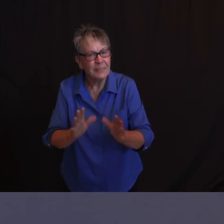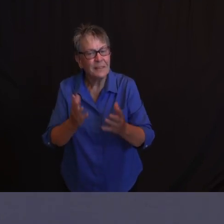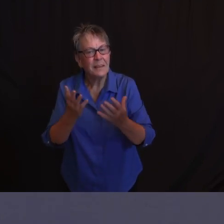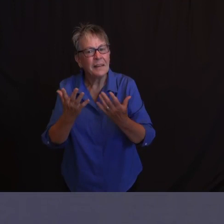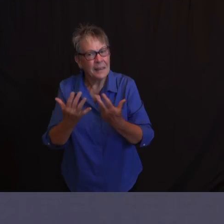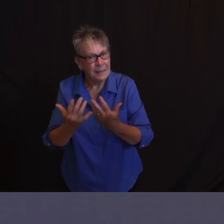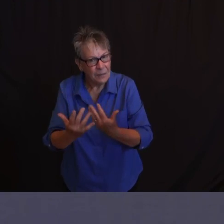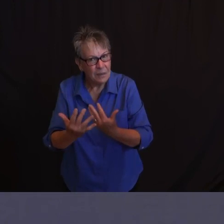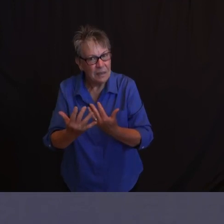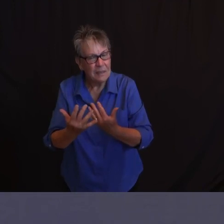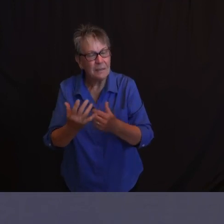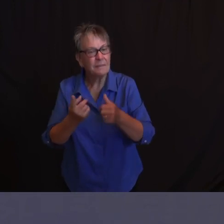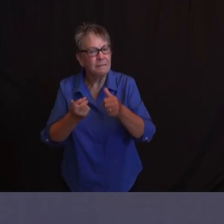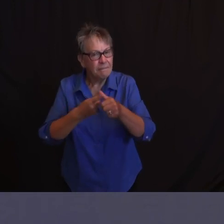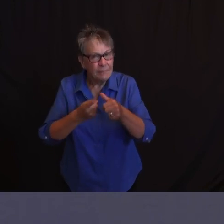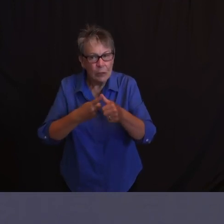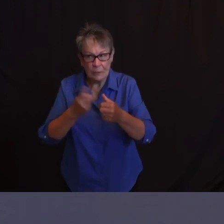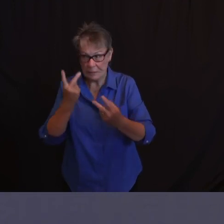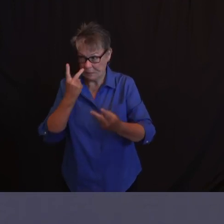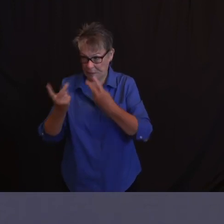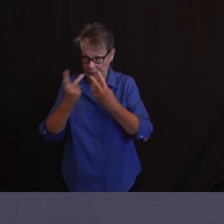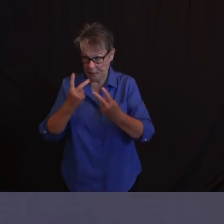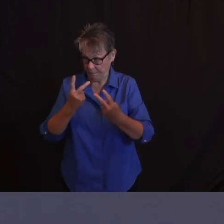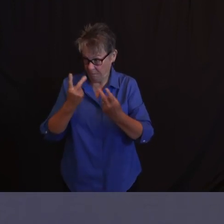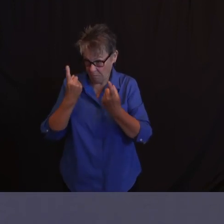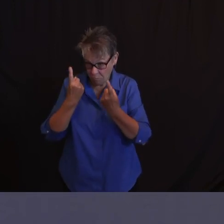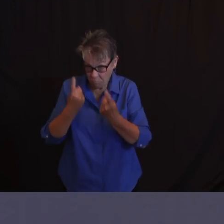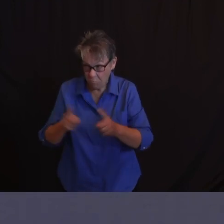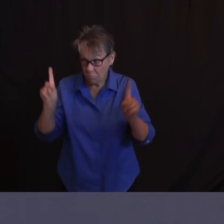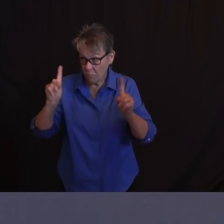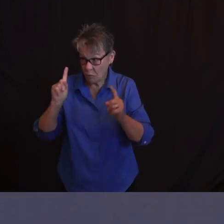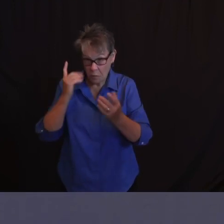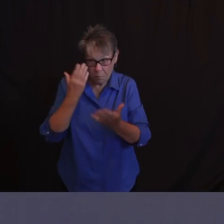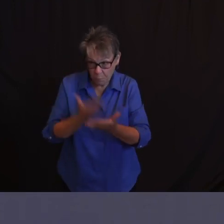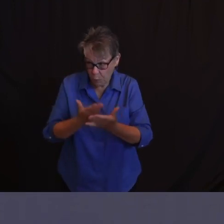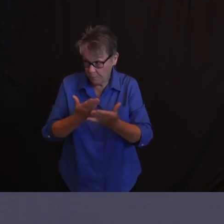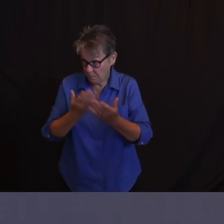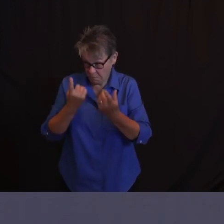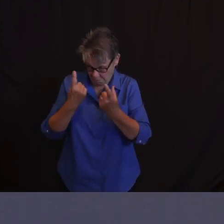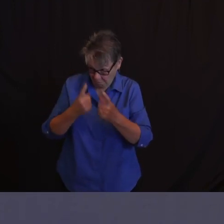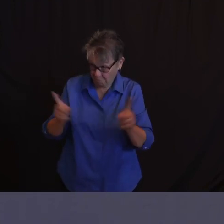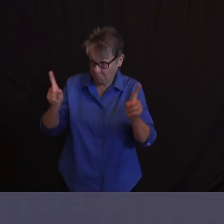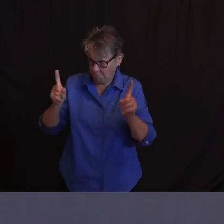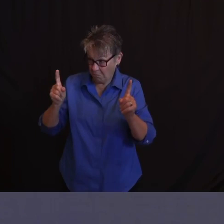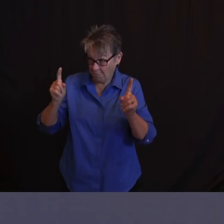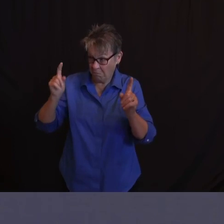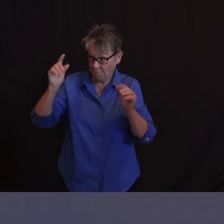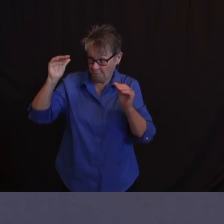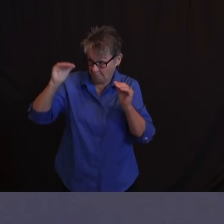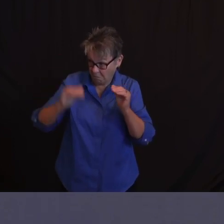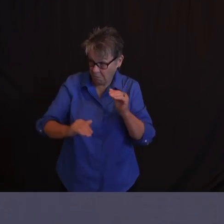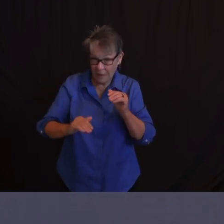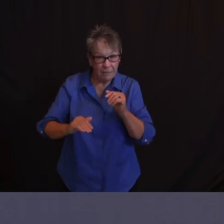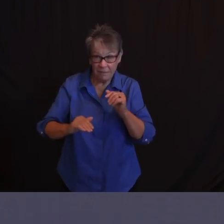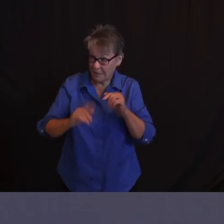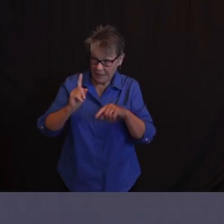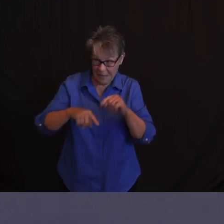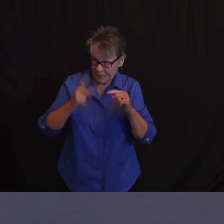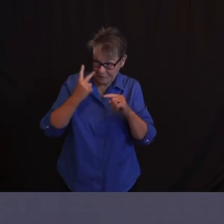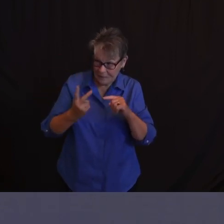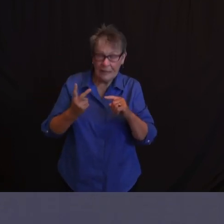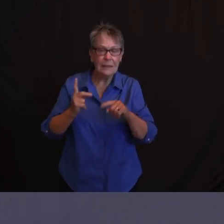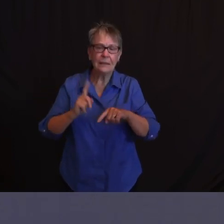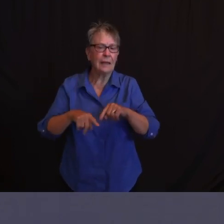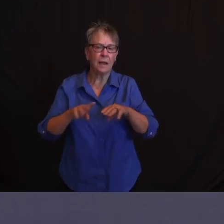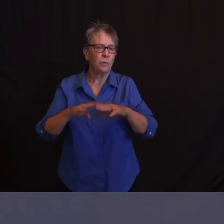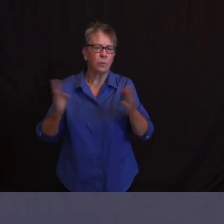proof, that we can't get there yet. We have a strong bias toward getting